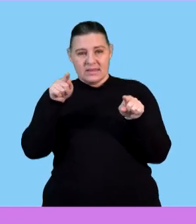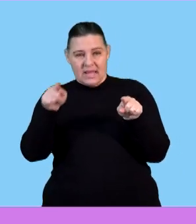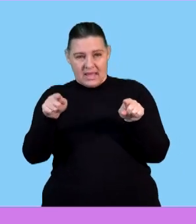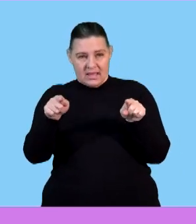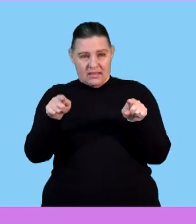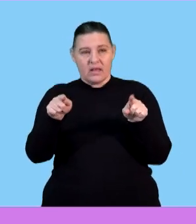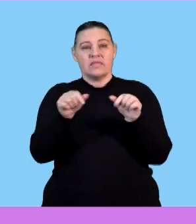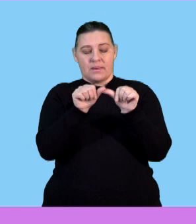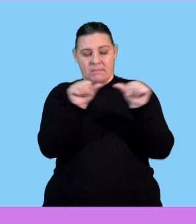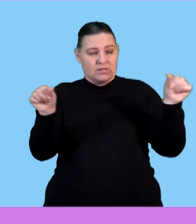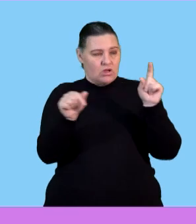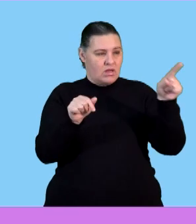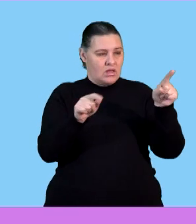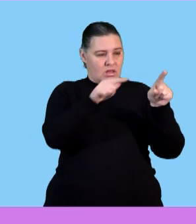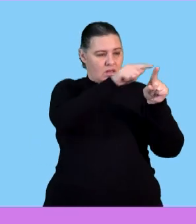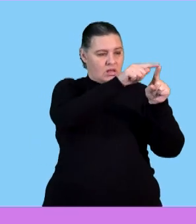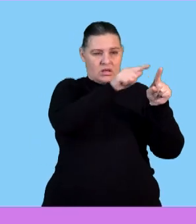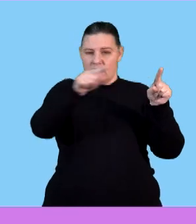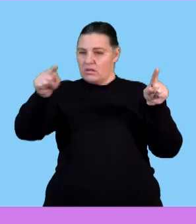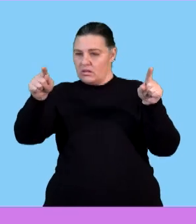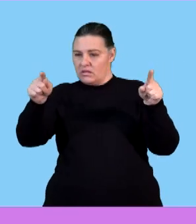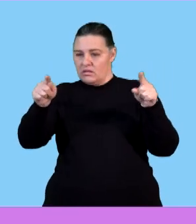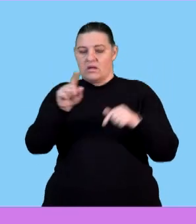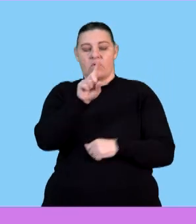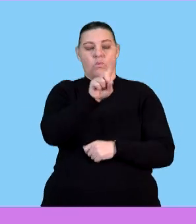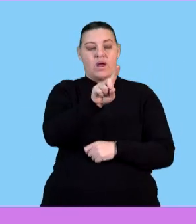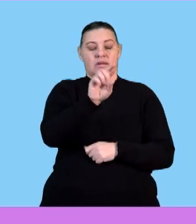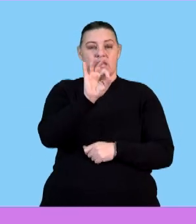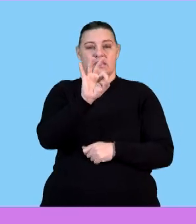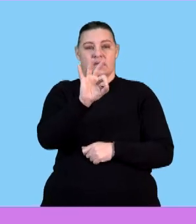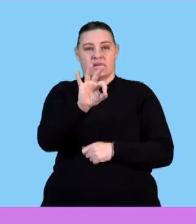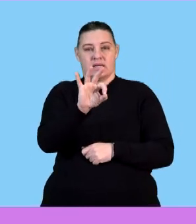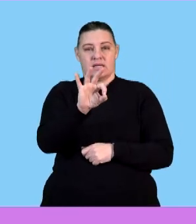and read off the measurement. And when I did that, I got 13